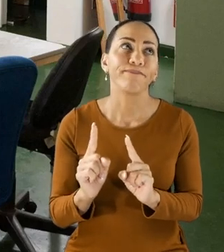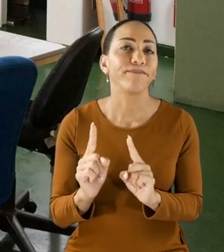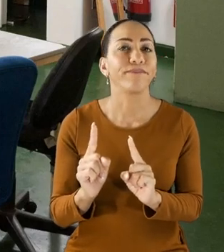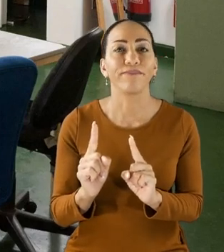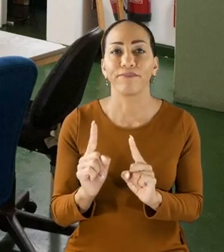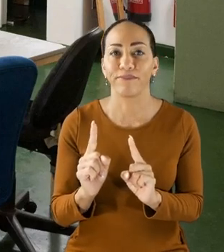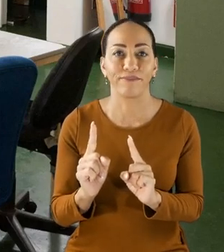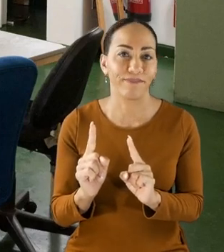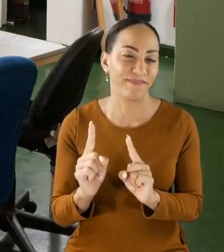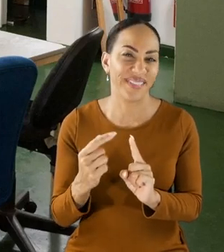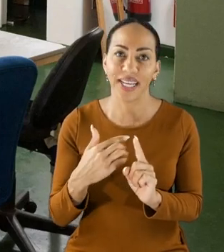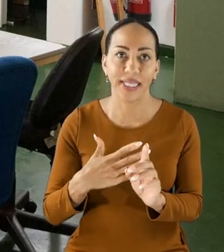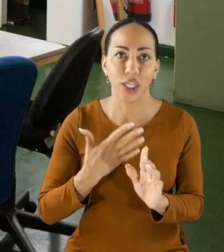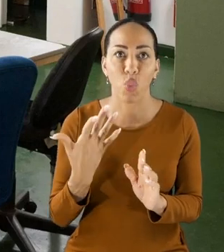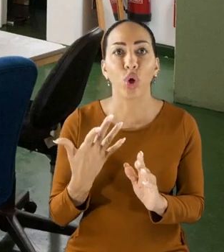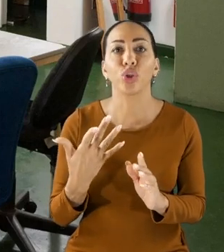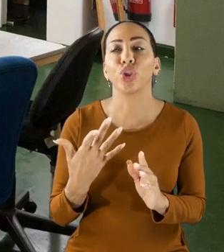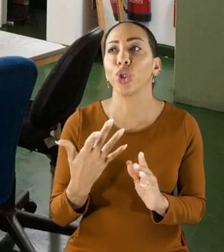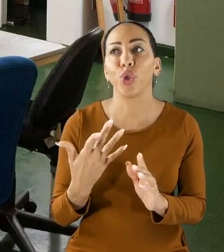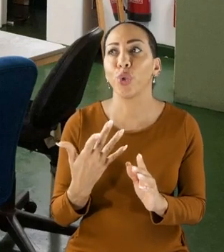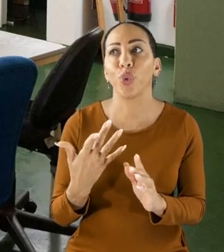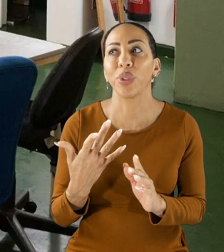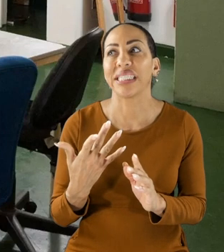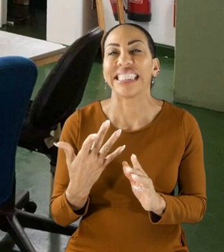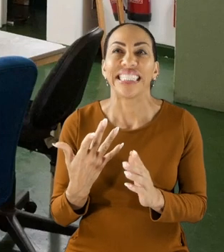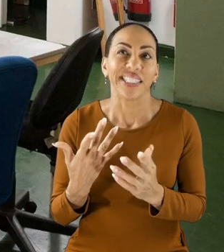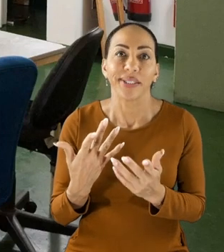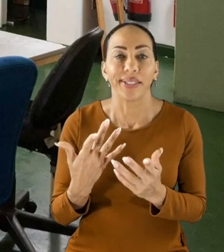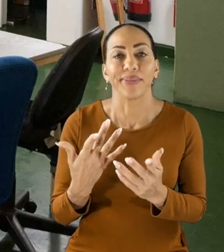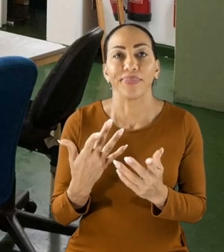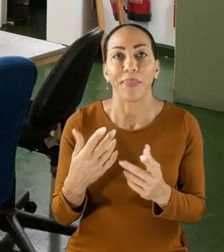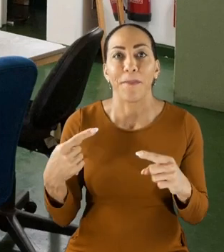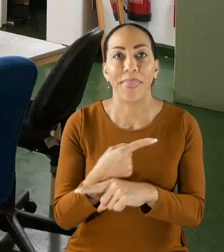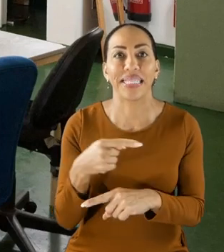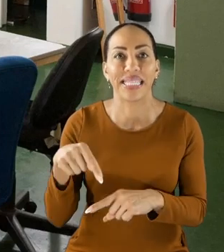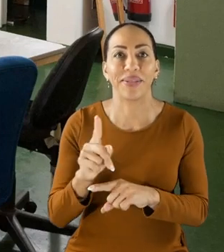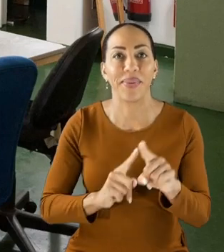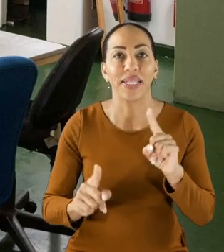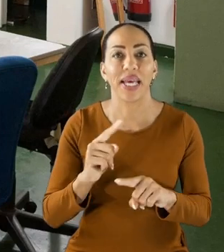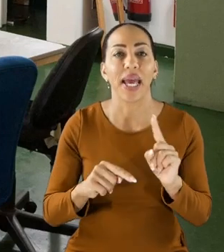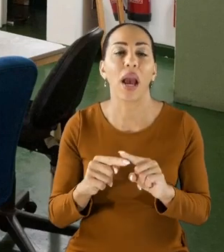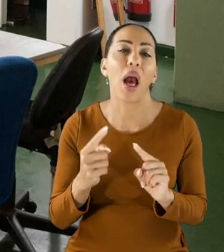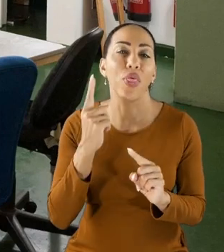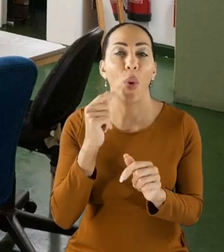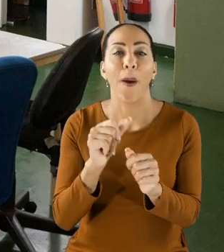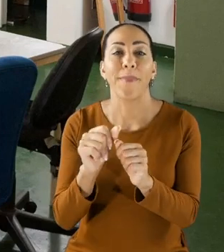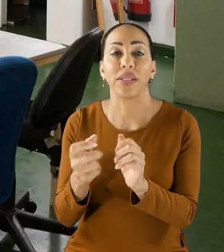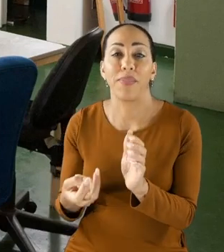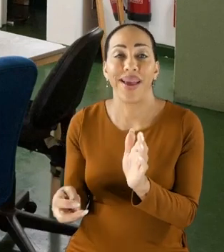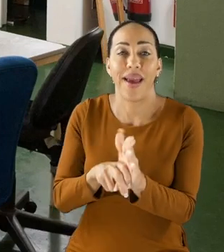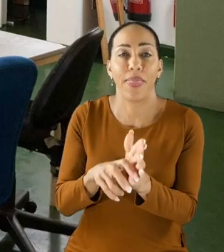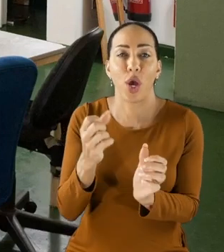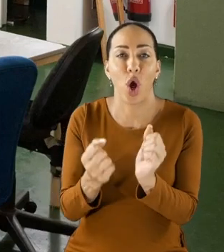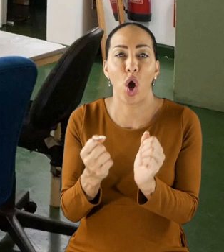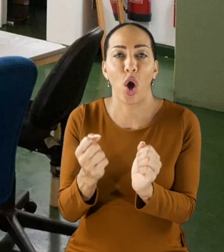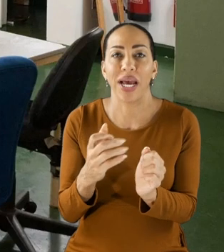might overrun, I didn't want to miss the end. So I thought better to get into the car and then continue this from the car than have to dash out right